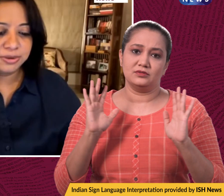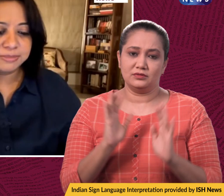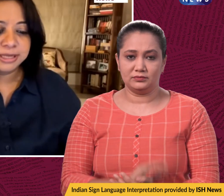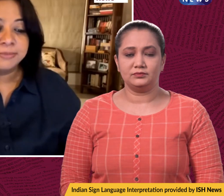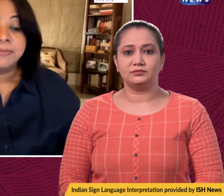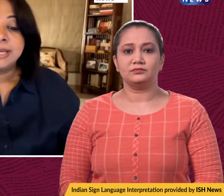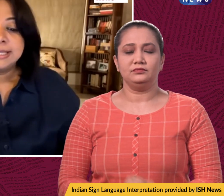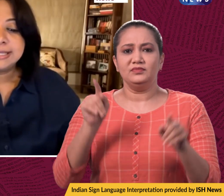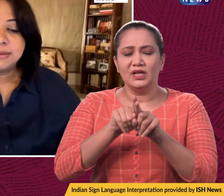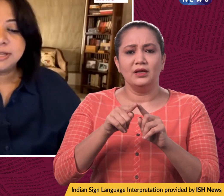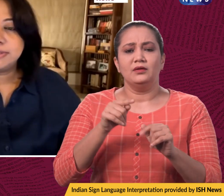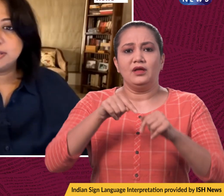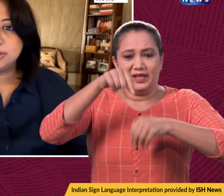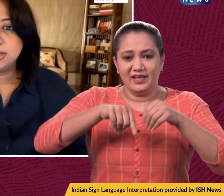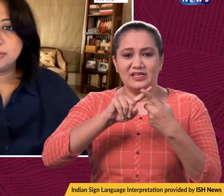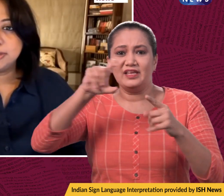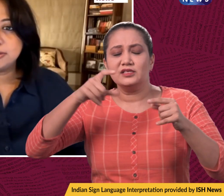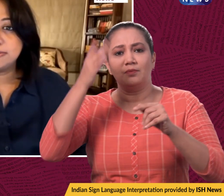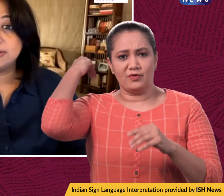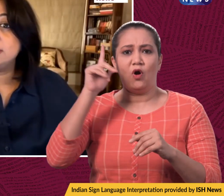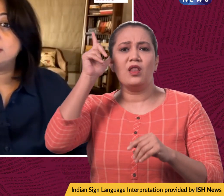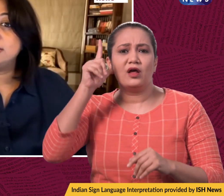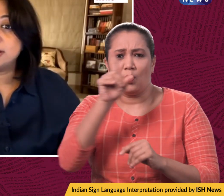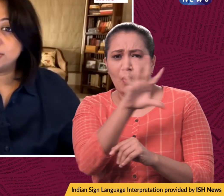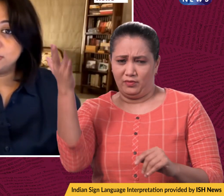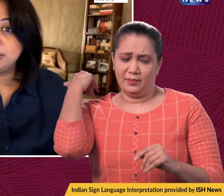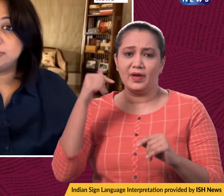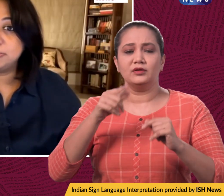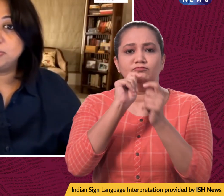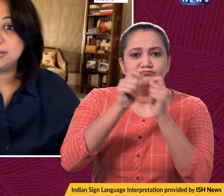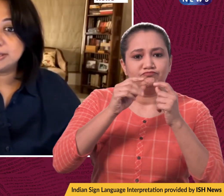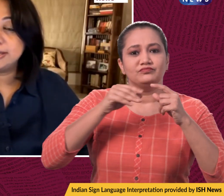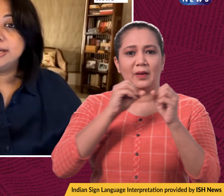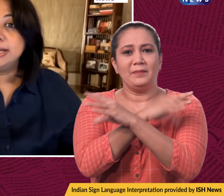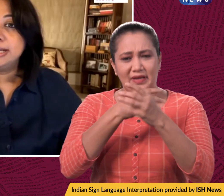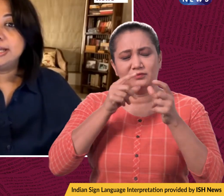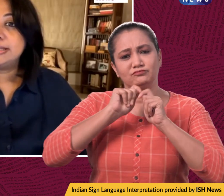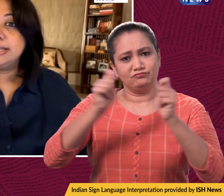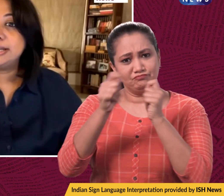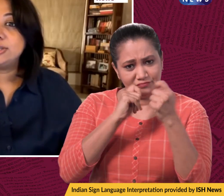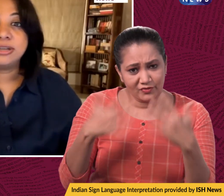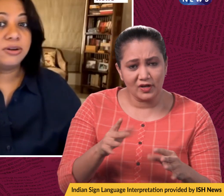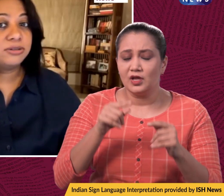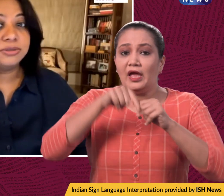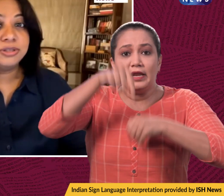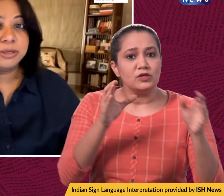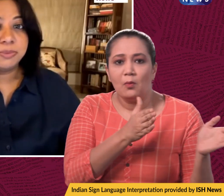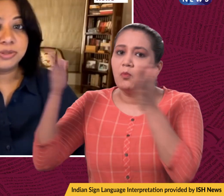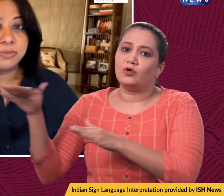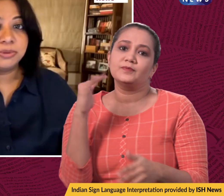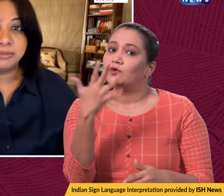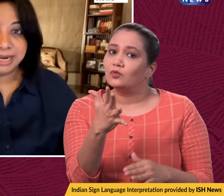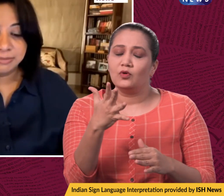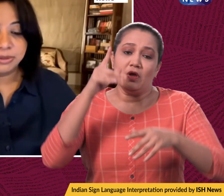vaccination programs. This comes after the Commission had a press conference in Lucknow last week, remember, where it said that the elections are not going to